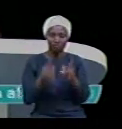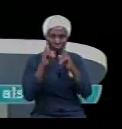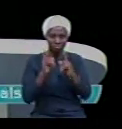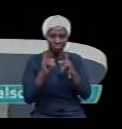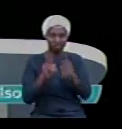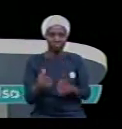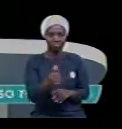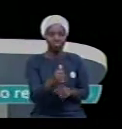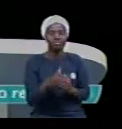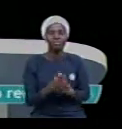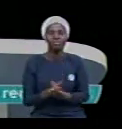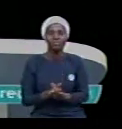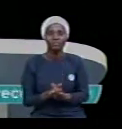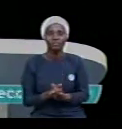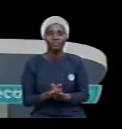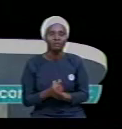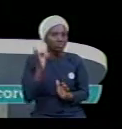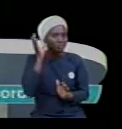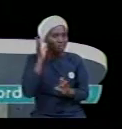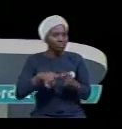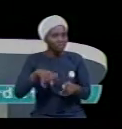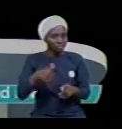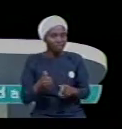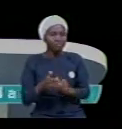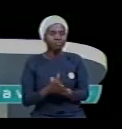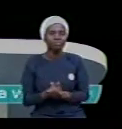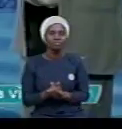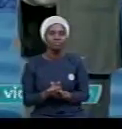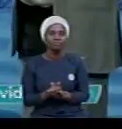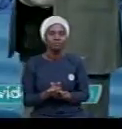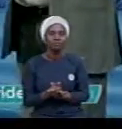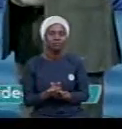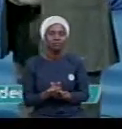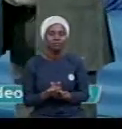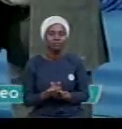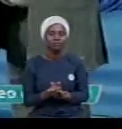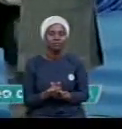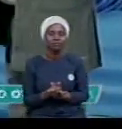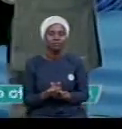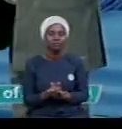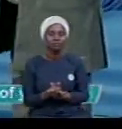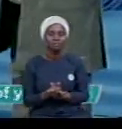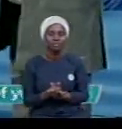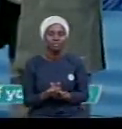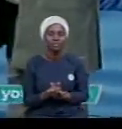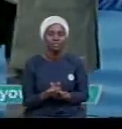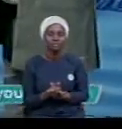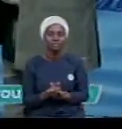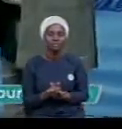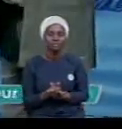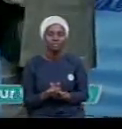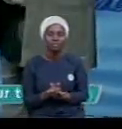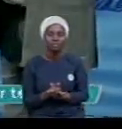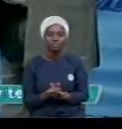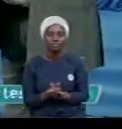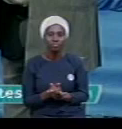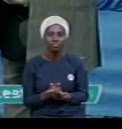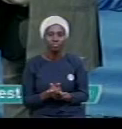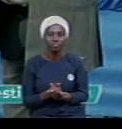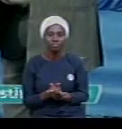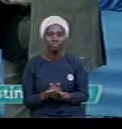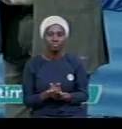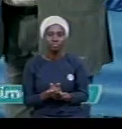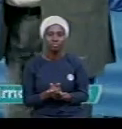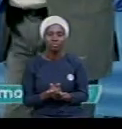one. Praise the Lord. Beside me is Mrs. Grace Adigun. She has a wonderful